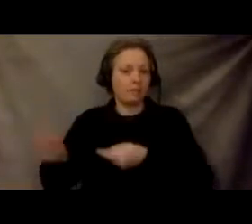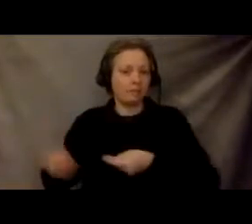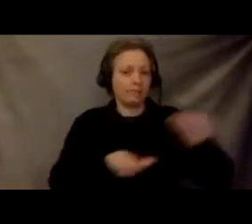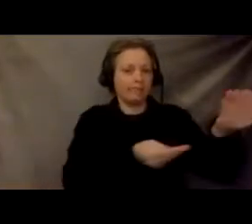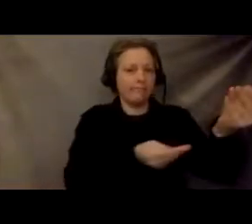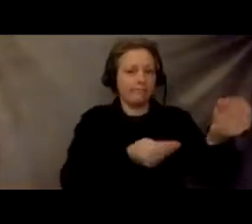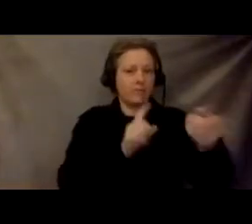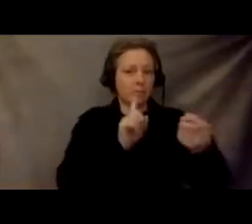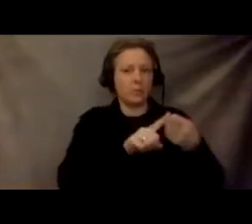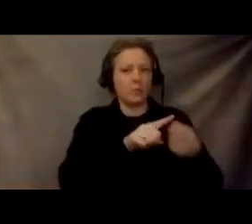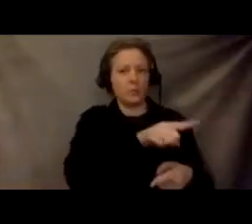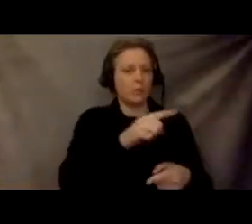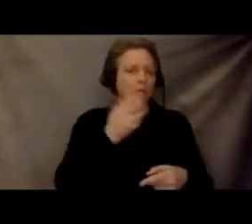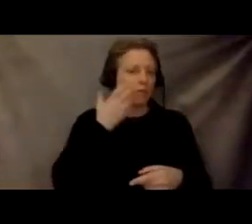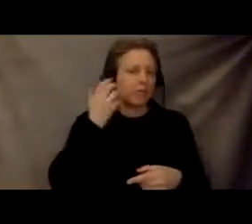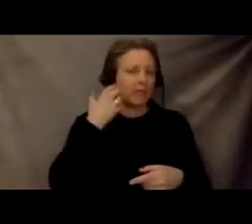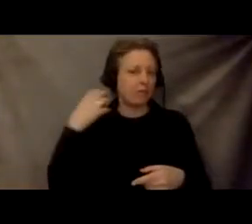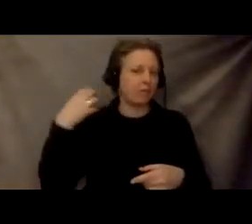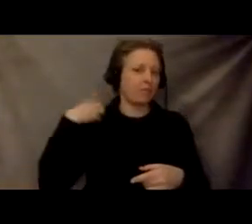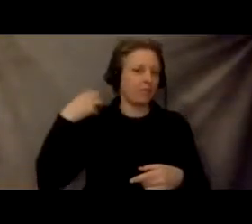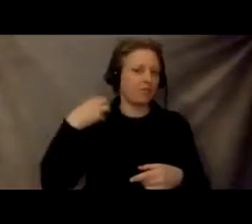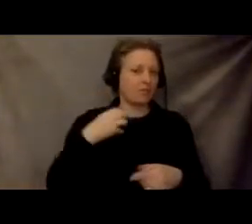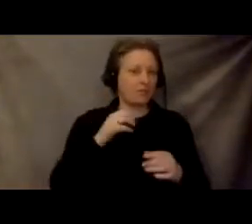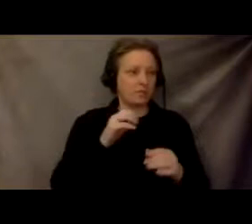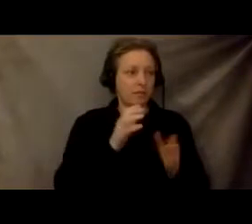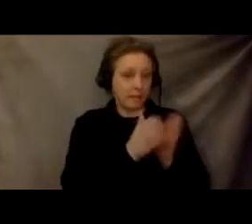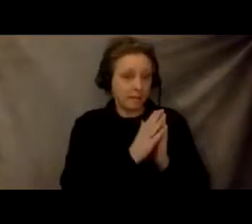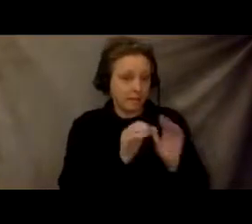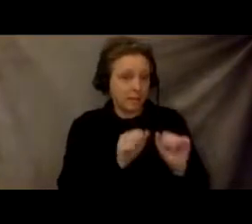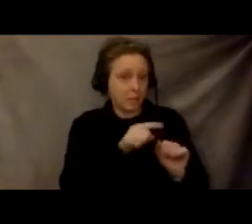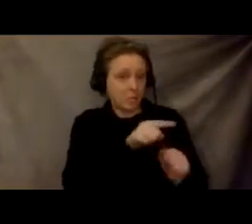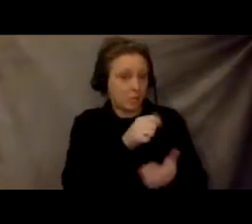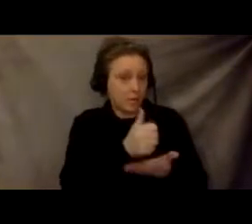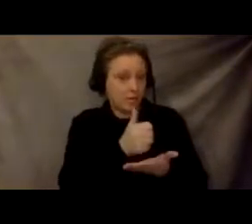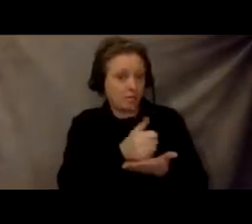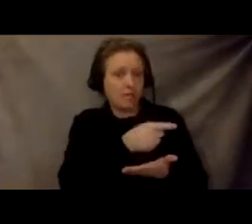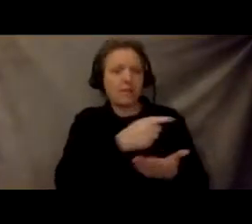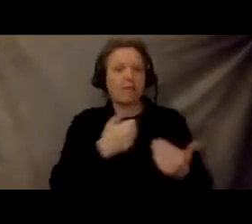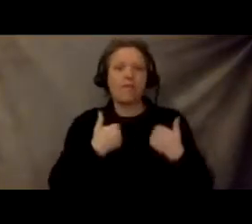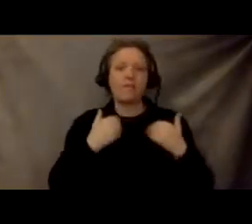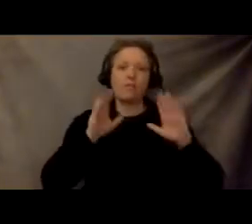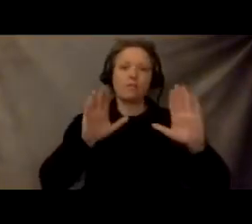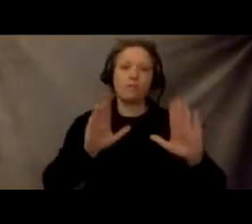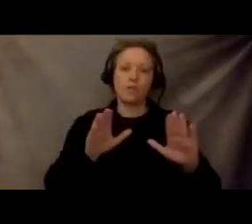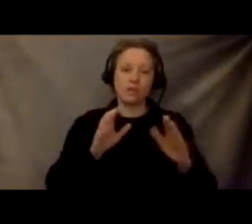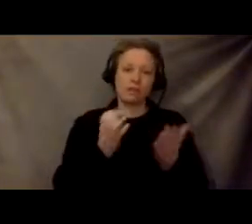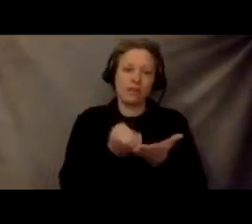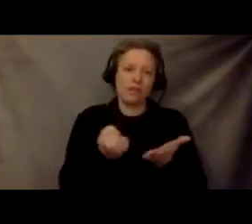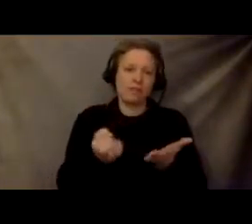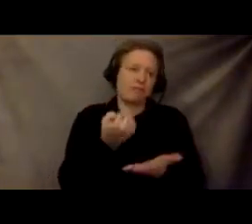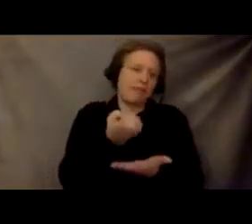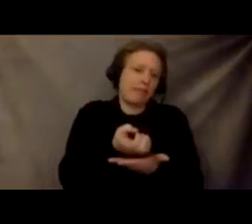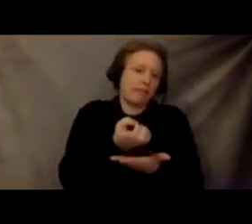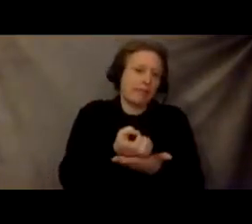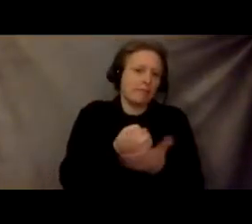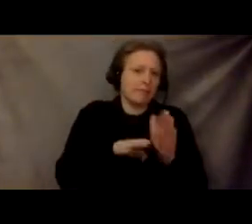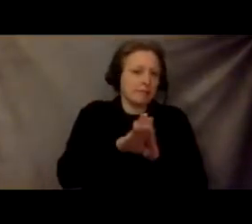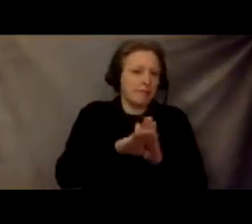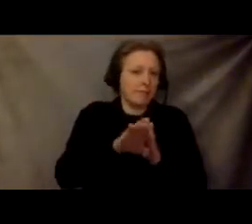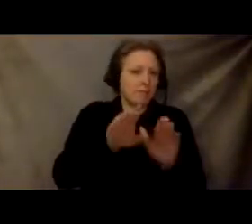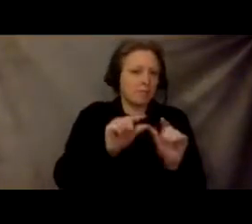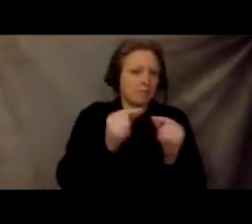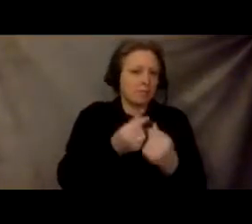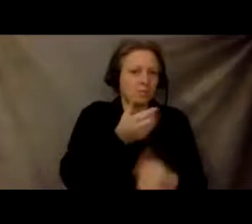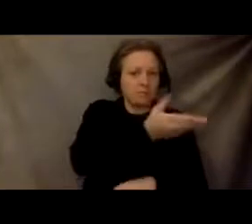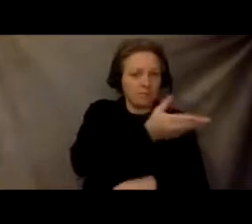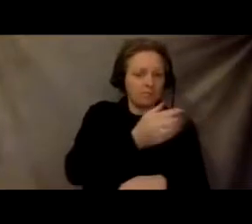of assistance? They have a great economic development group there, and I'm sure they would help him. If not, have him